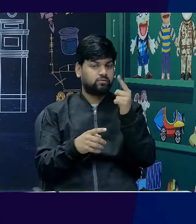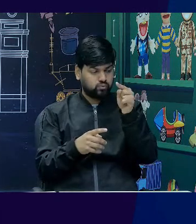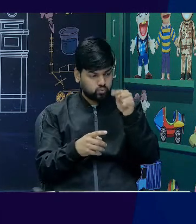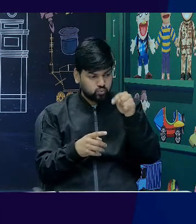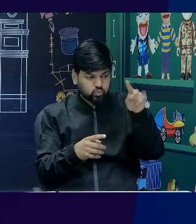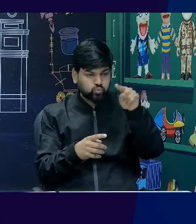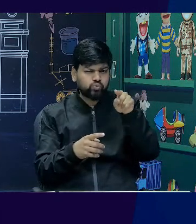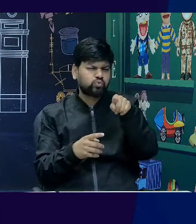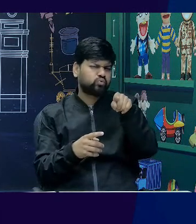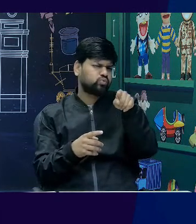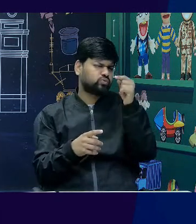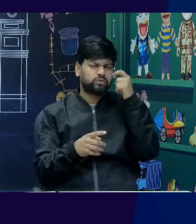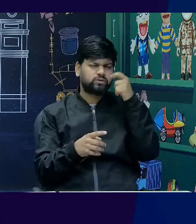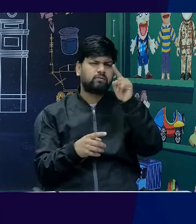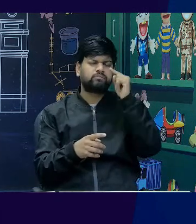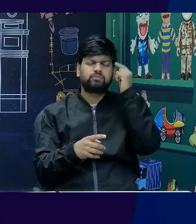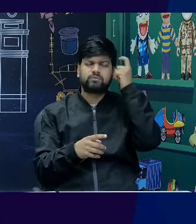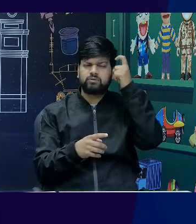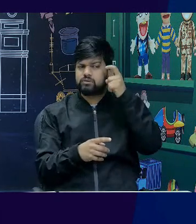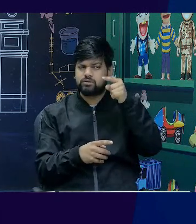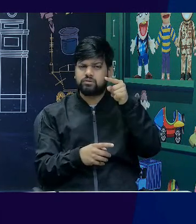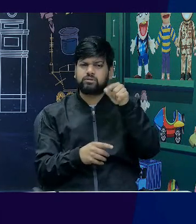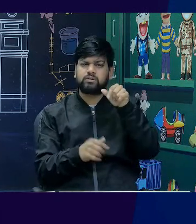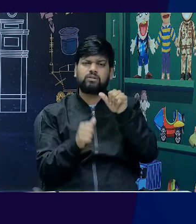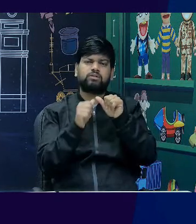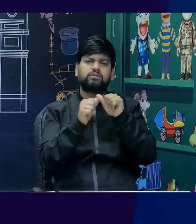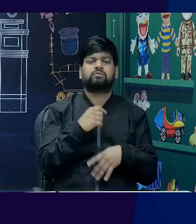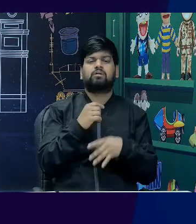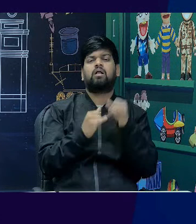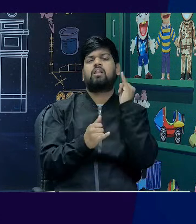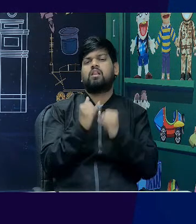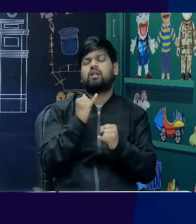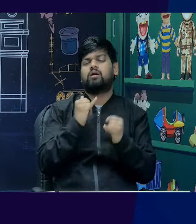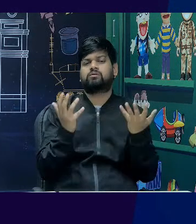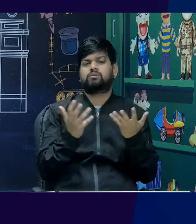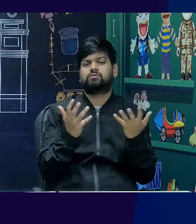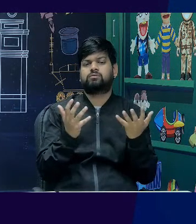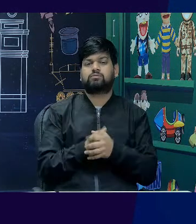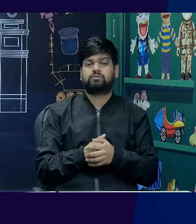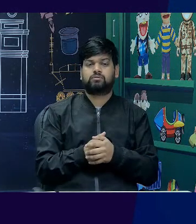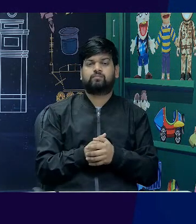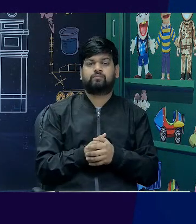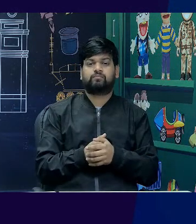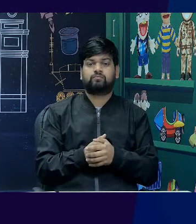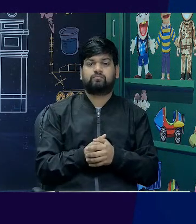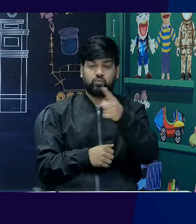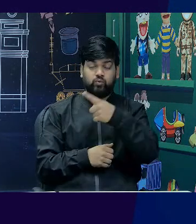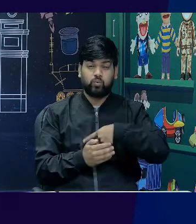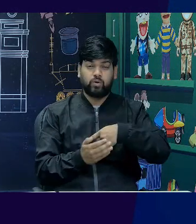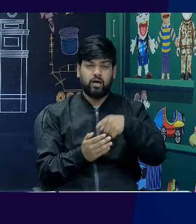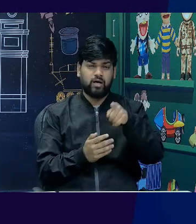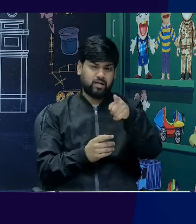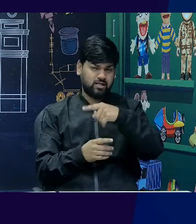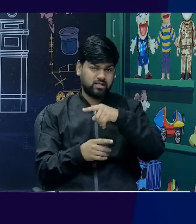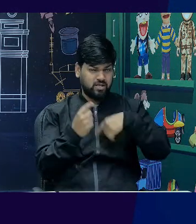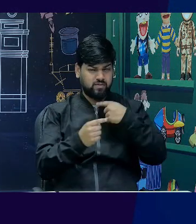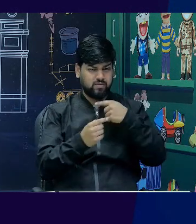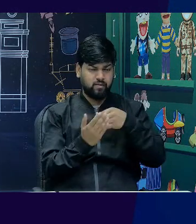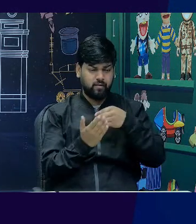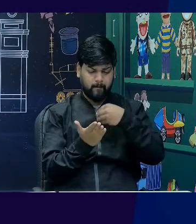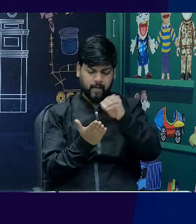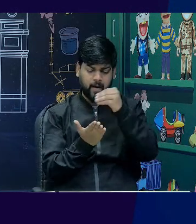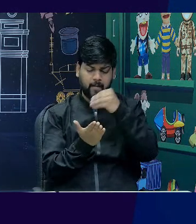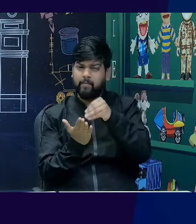choices. The last is, identify which is not a transfer payment. First, farm